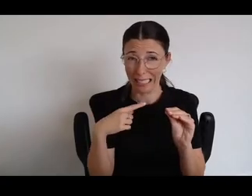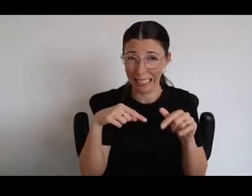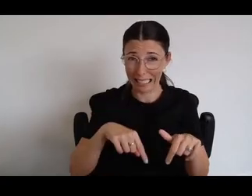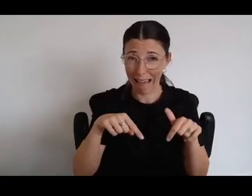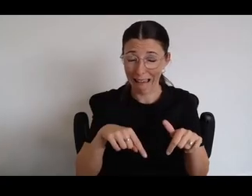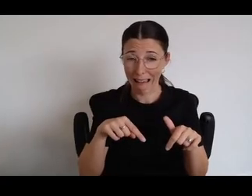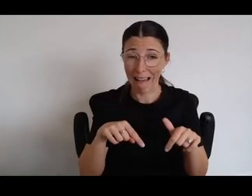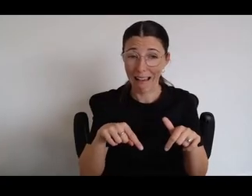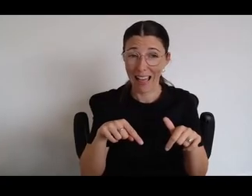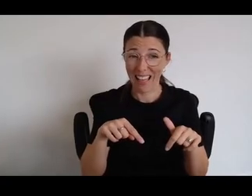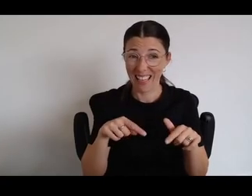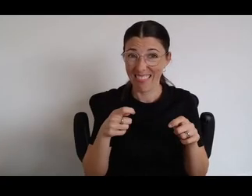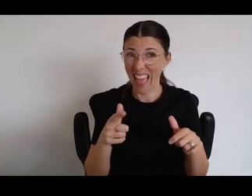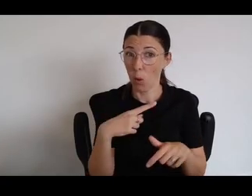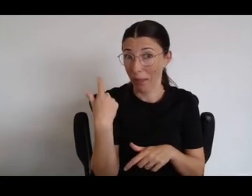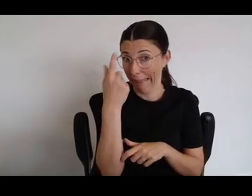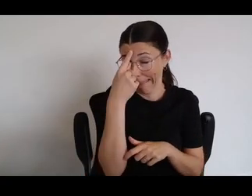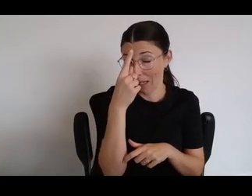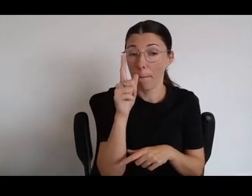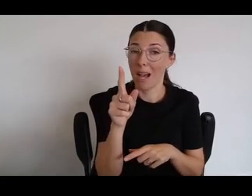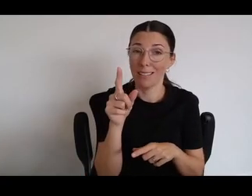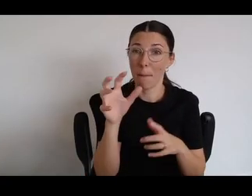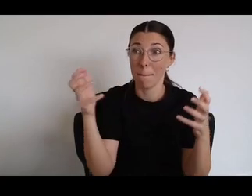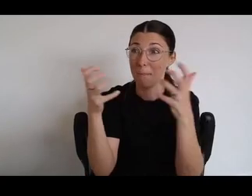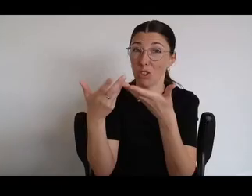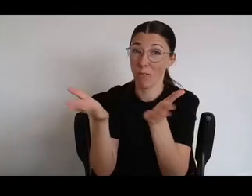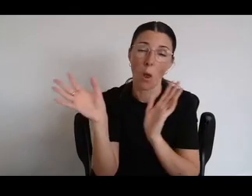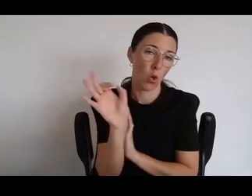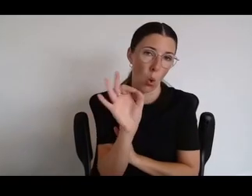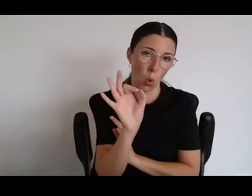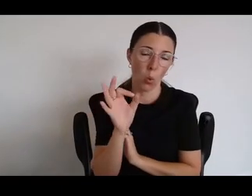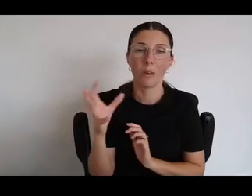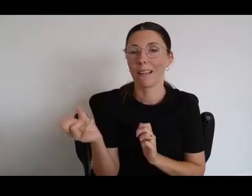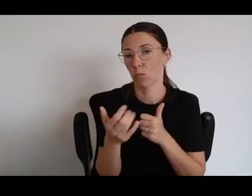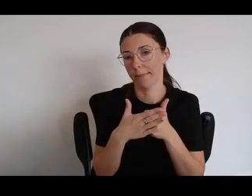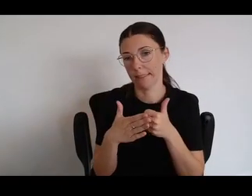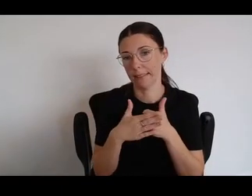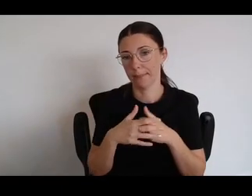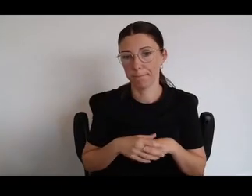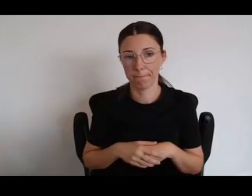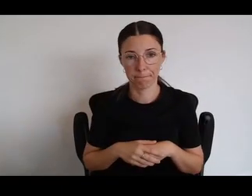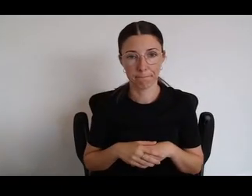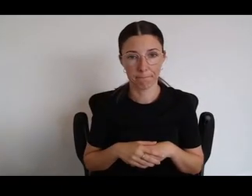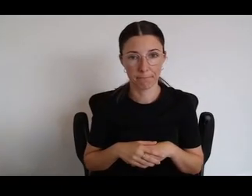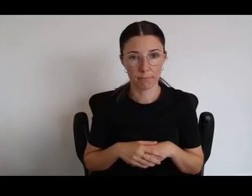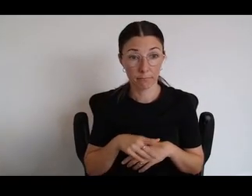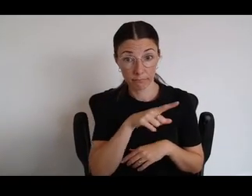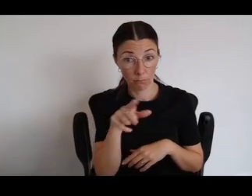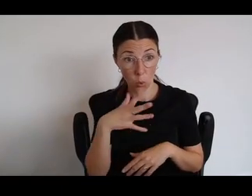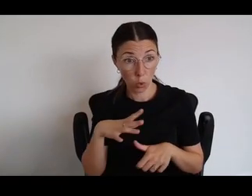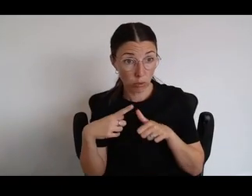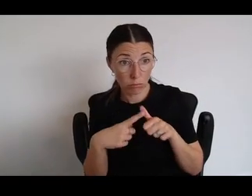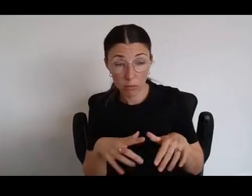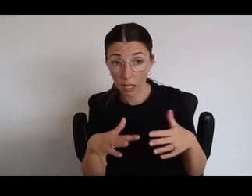And that's something that we need to fix. Any of those questions, folks, that you want to? I just wanted to add on to